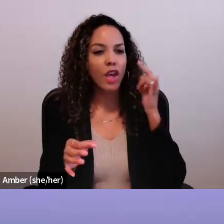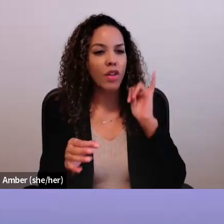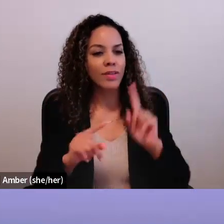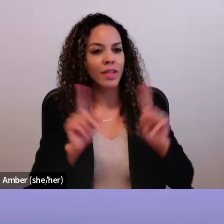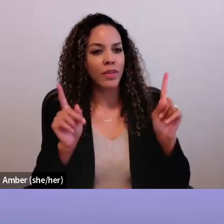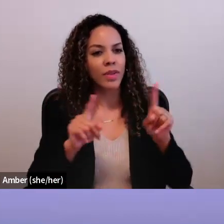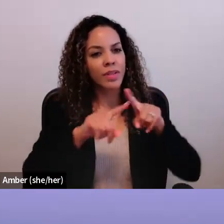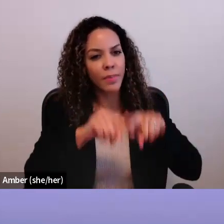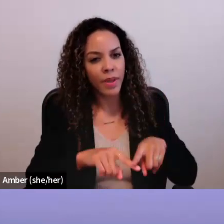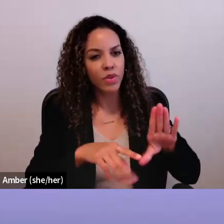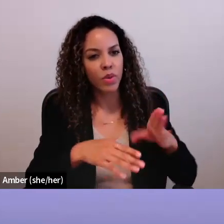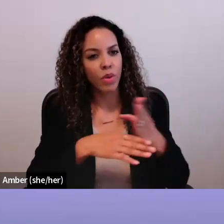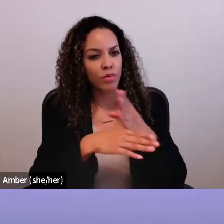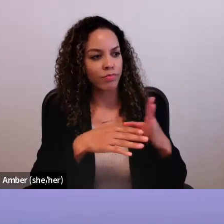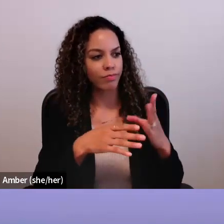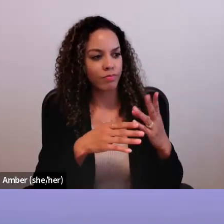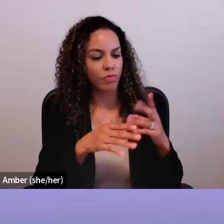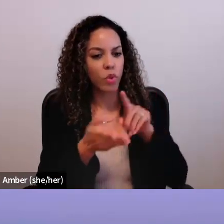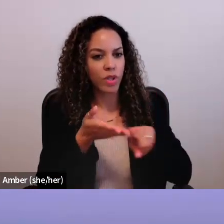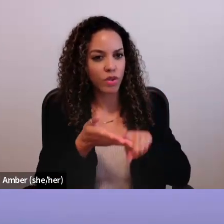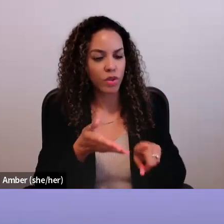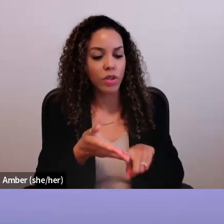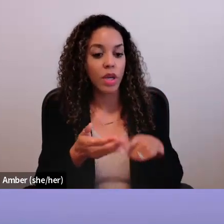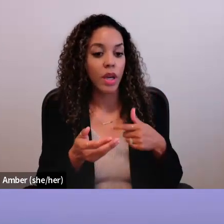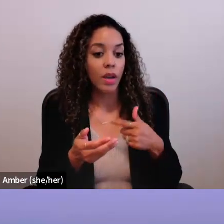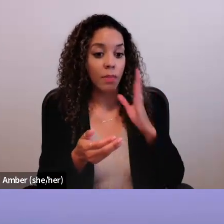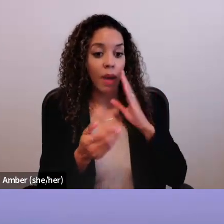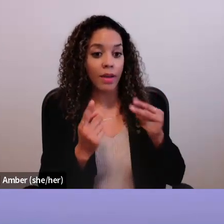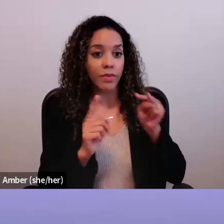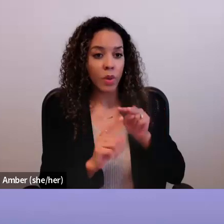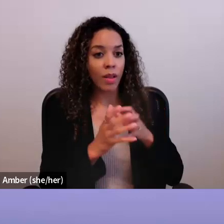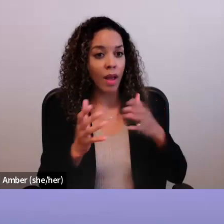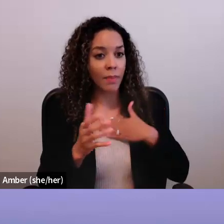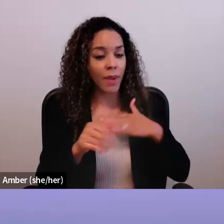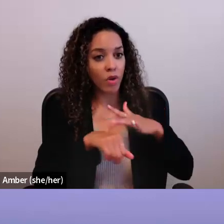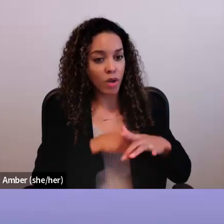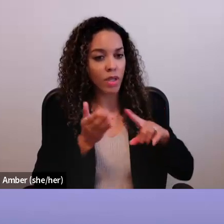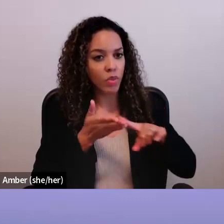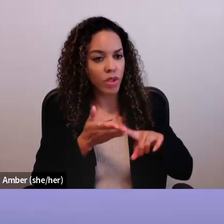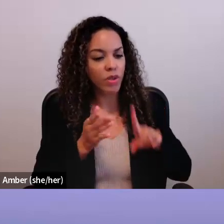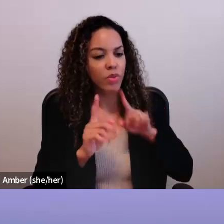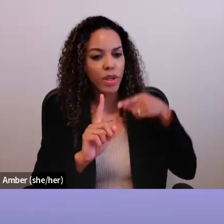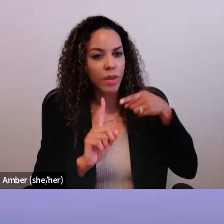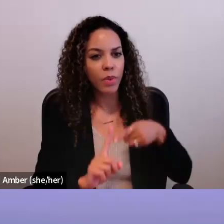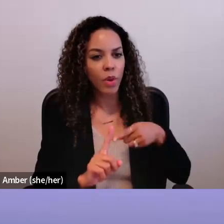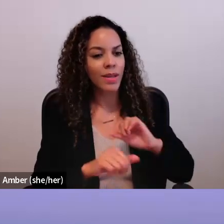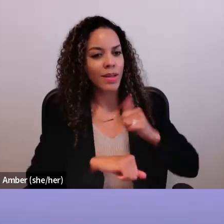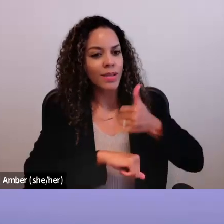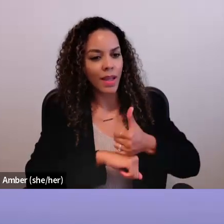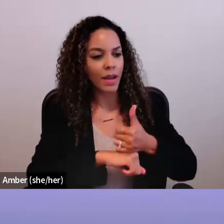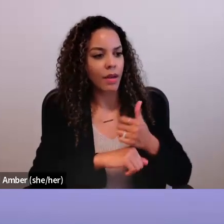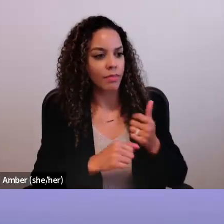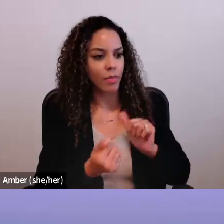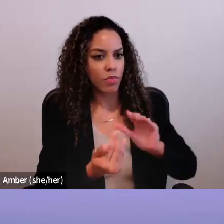research looks like. But for, if I'm talking for myself, a lot of my early research was around establishing methods to examine perceptions of